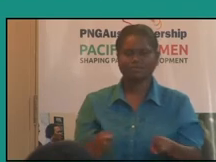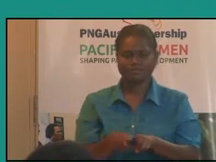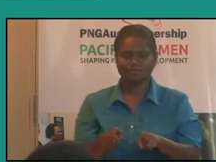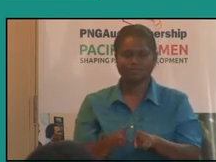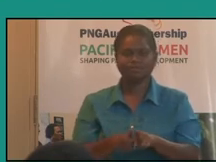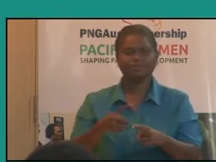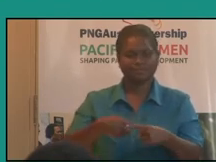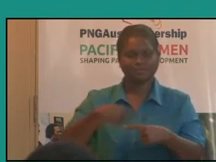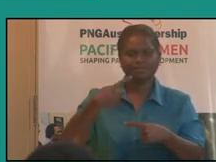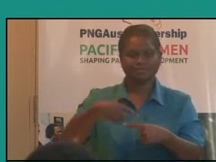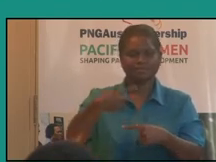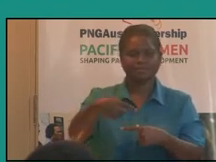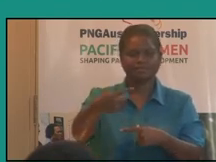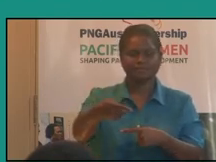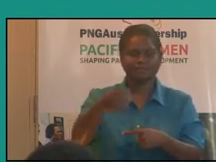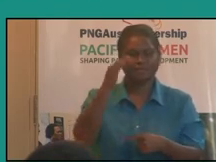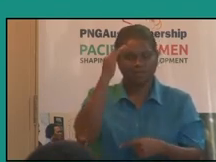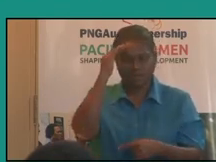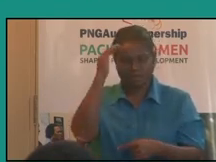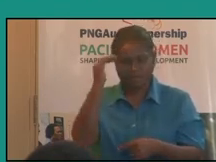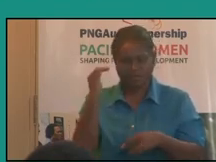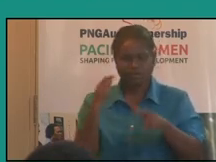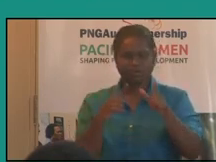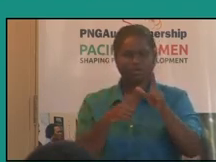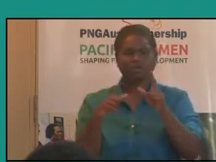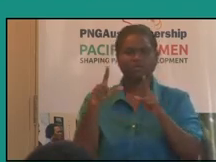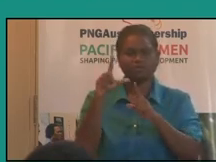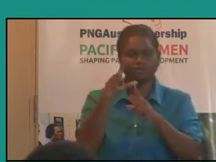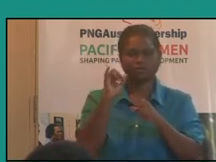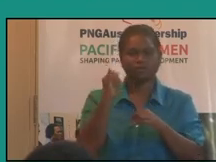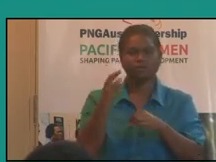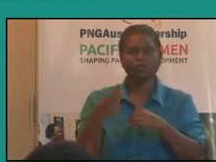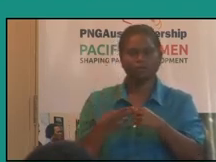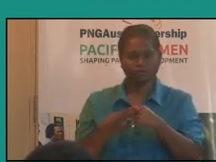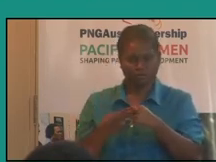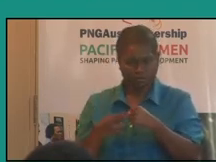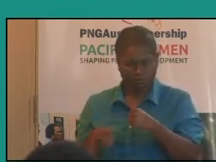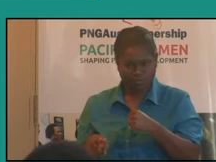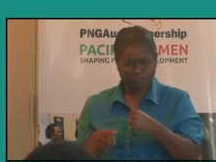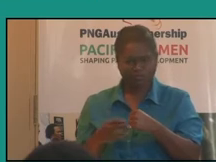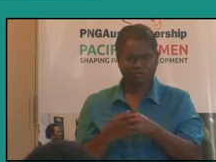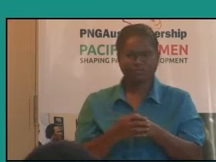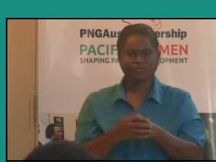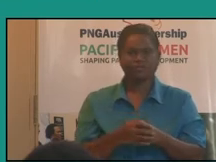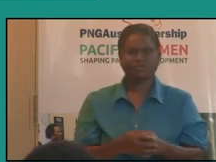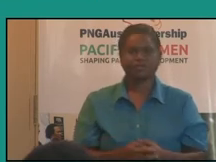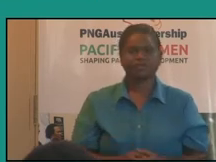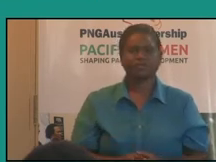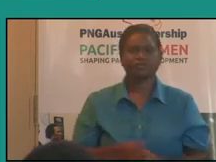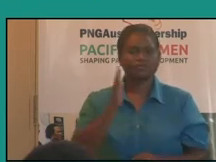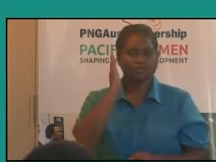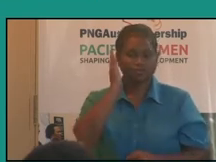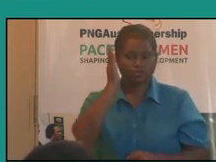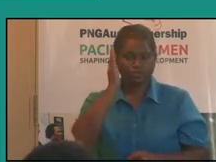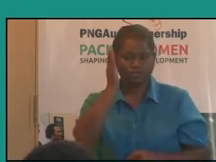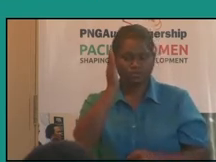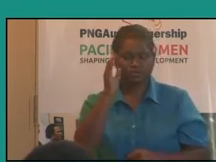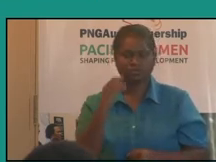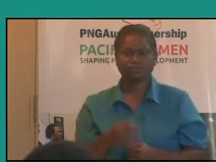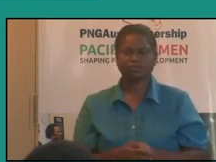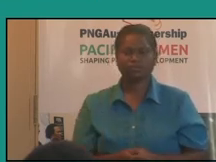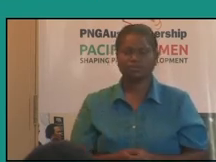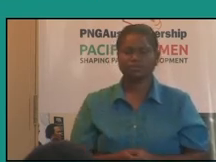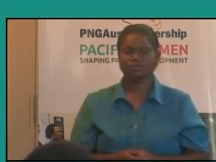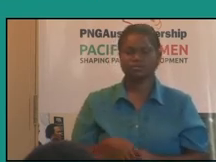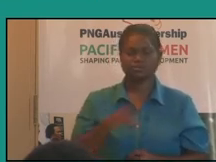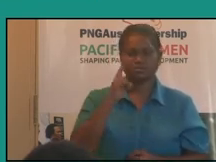level through mainstream media. And then we have at the village level in the schools, and what does that mean? What does a leader look like?